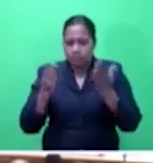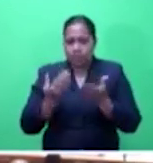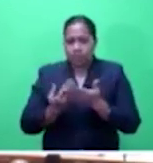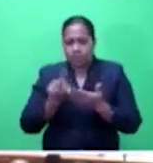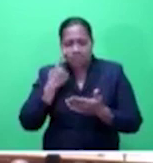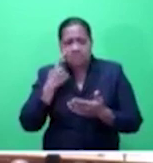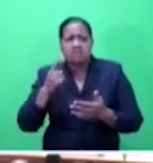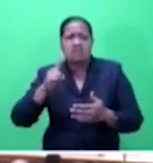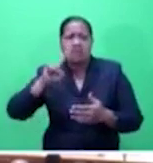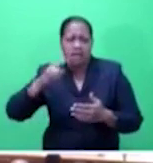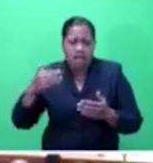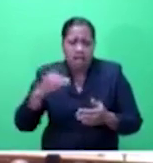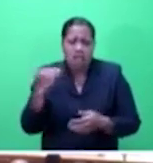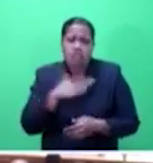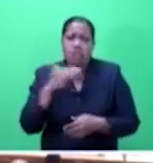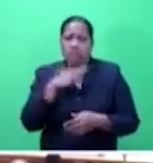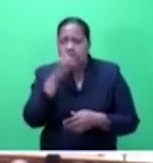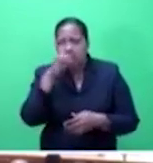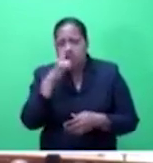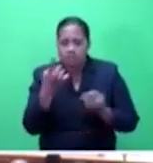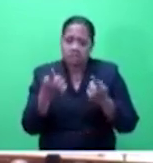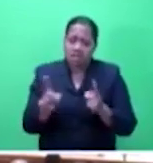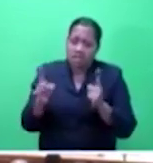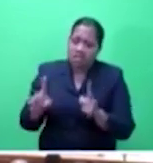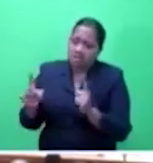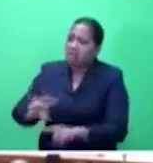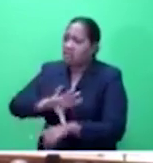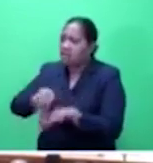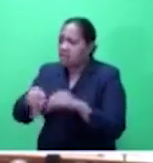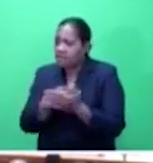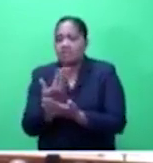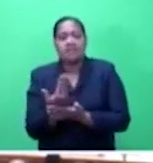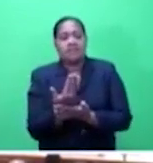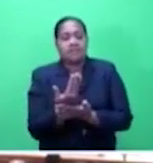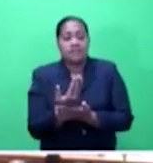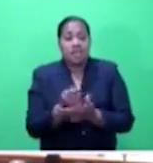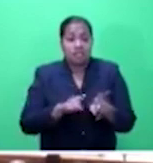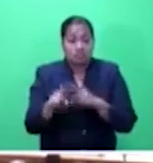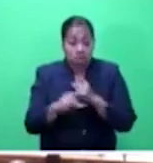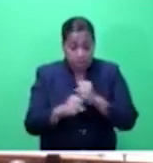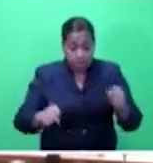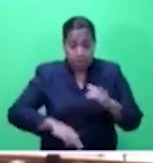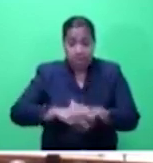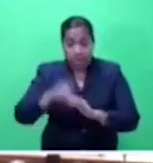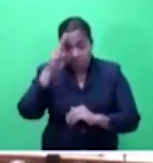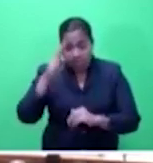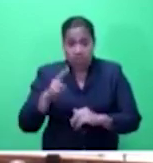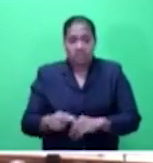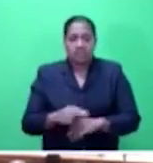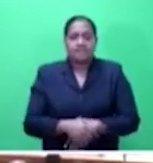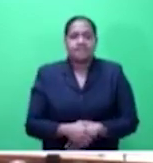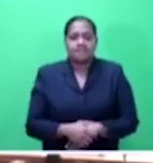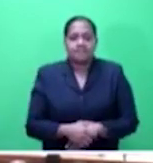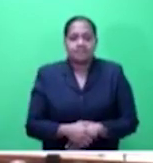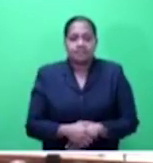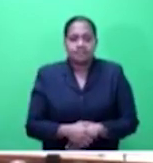every day. Hospitals in the world's wealthiest and most powerful nations are being pushed to their breaking points.